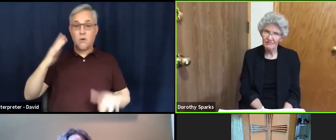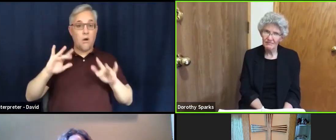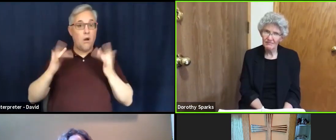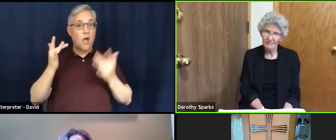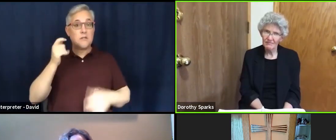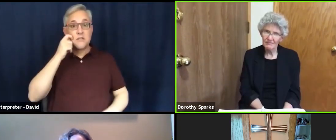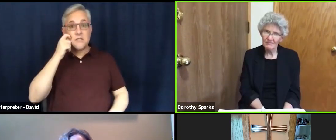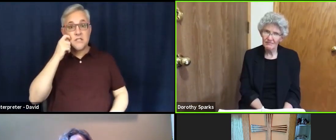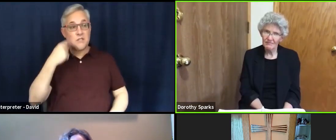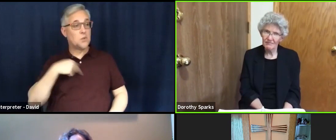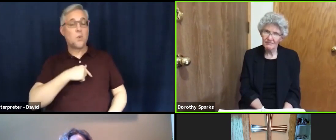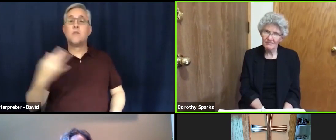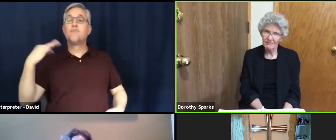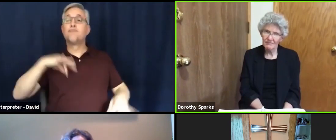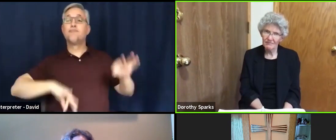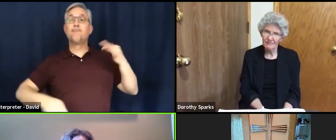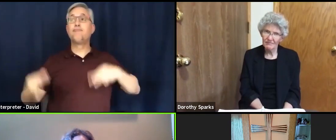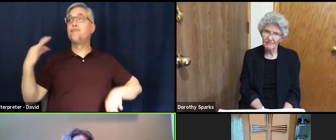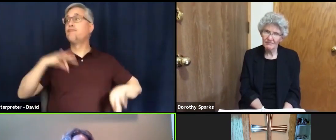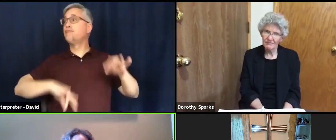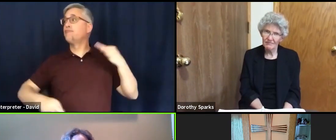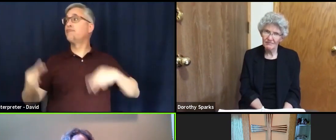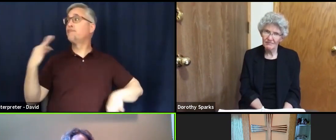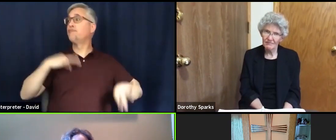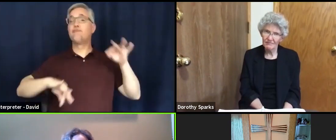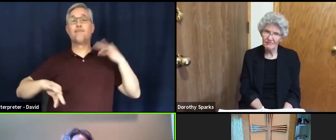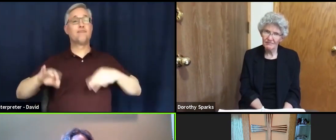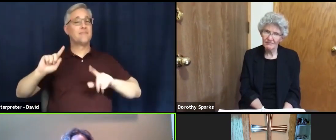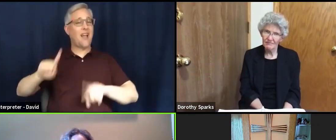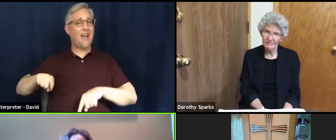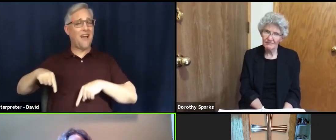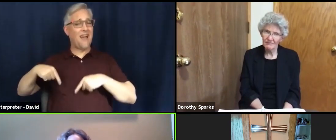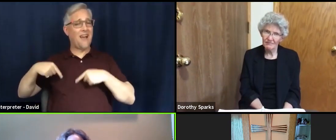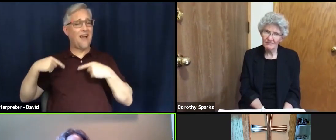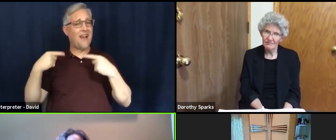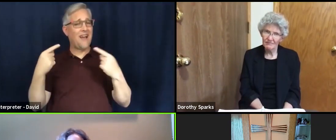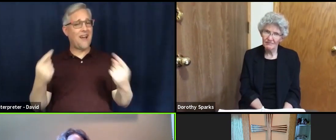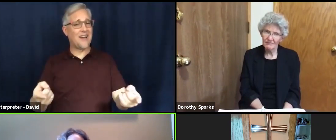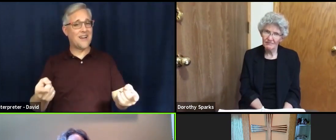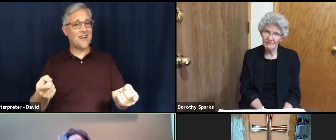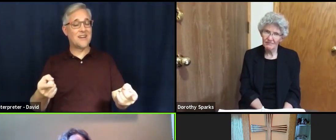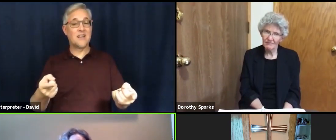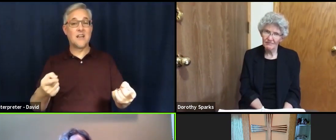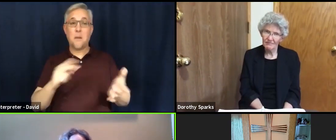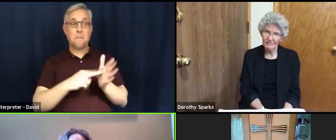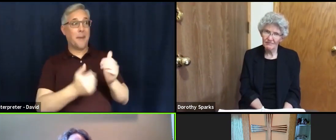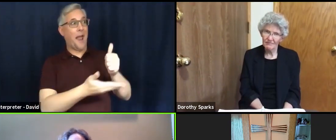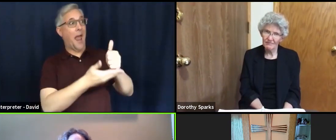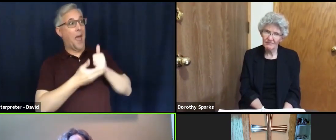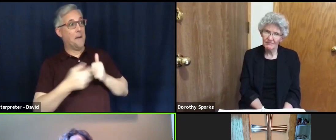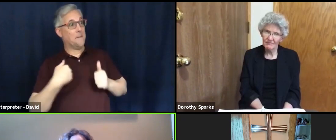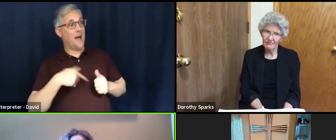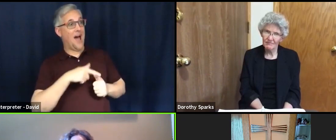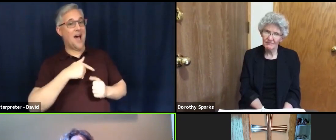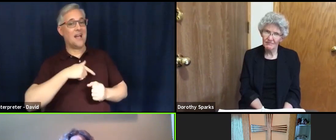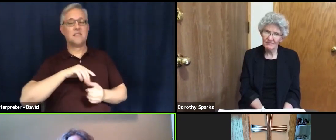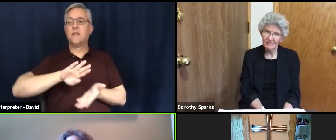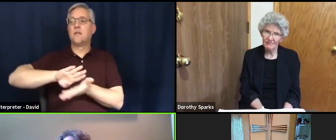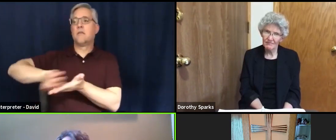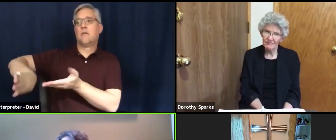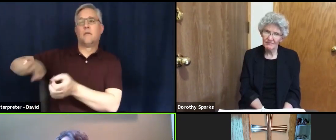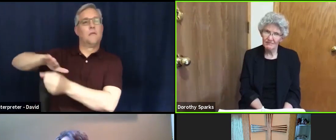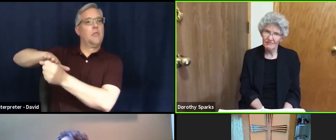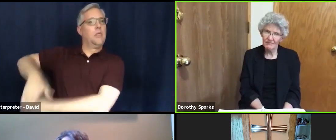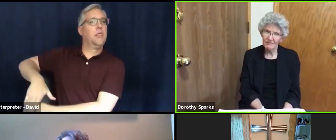And it means then that we're influenced by those systems and that we have